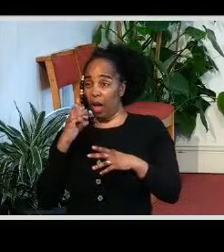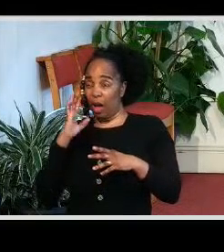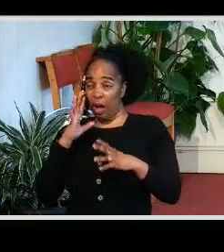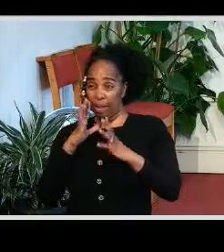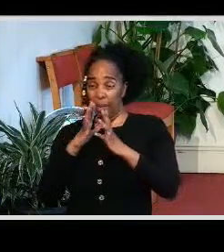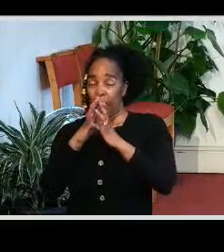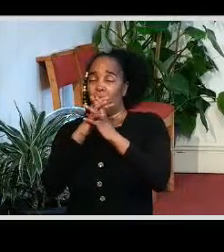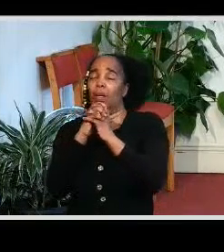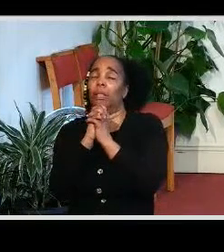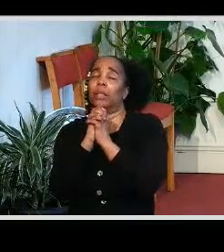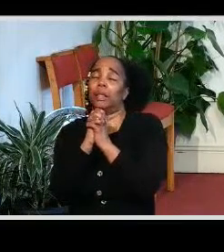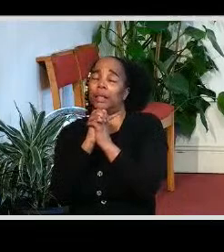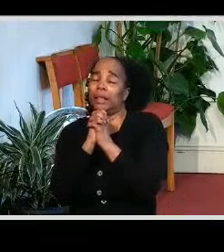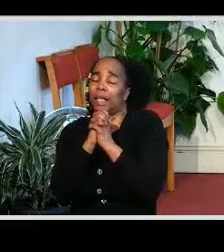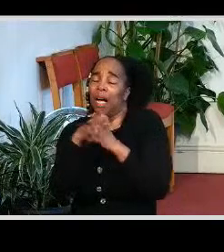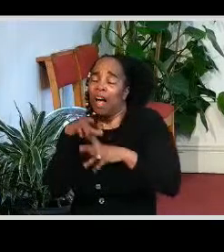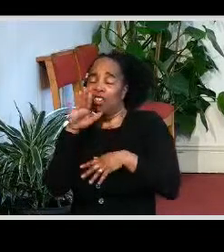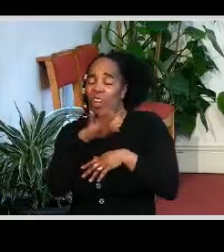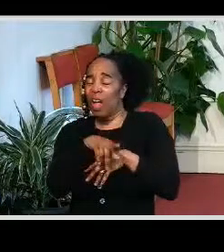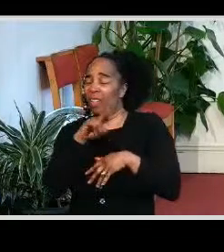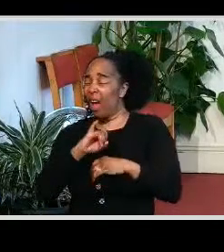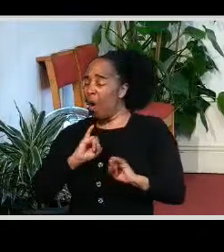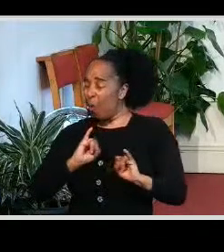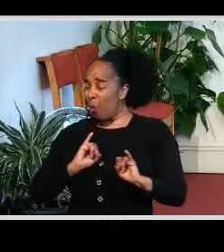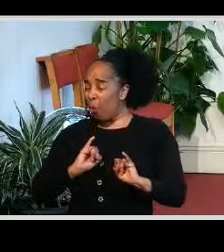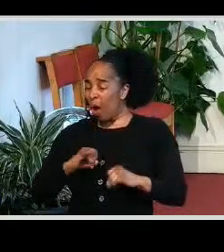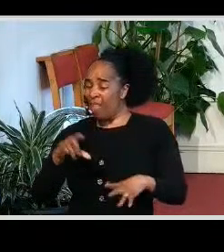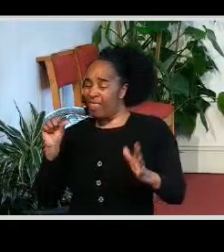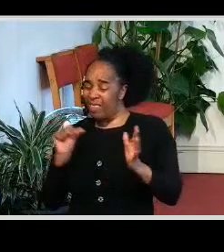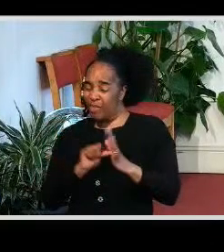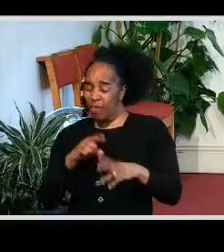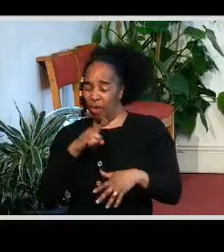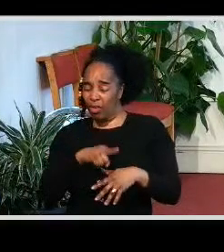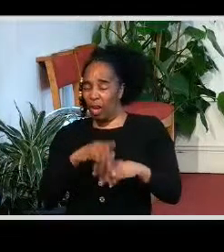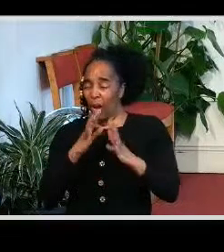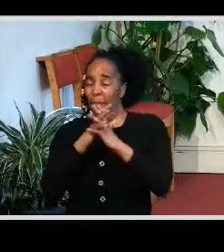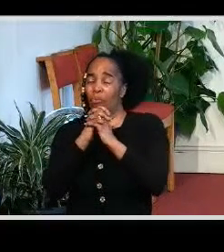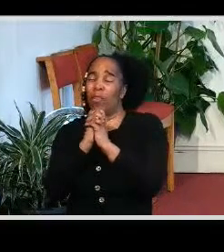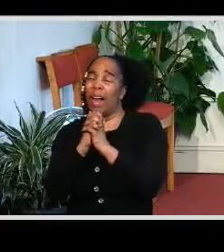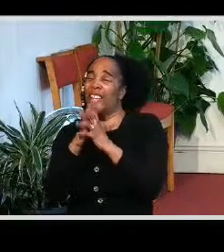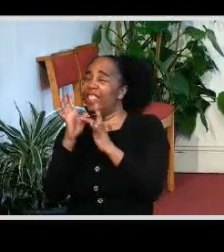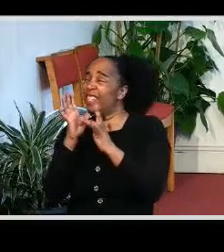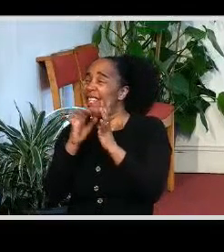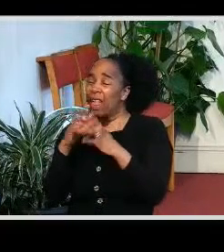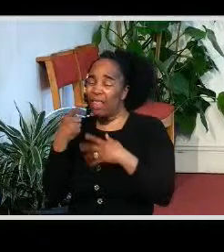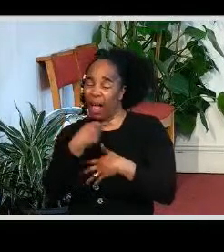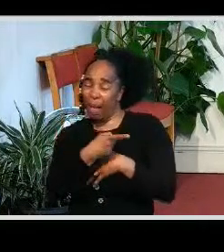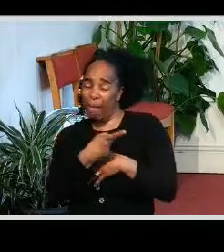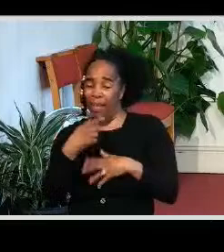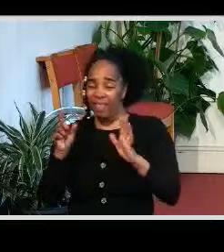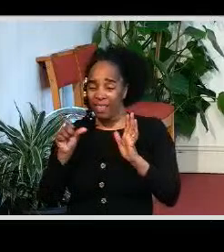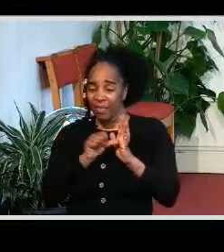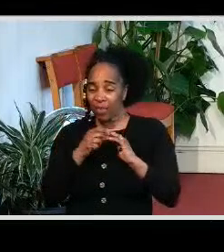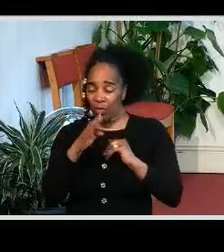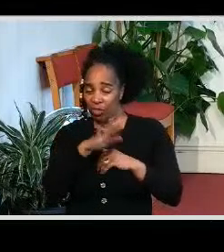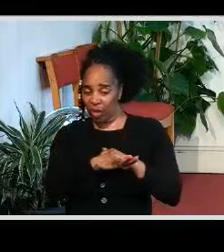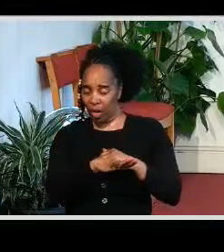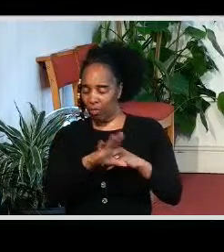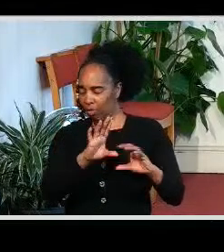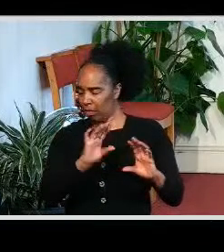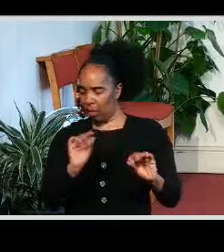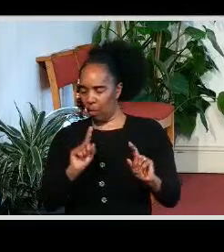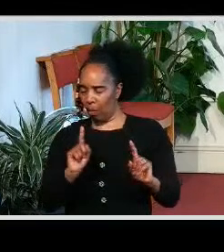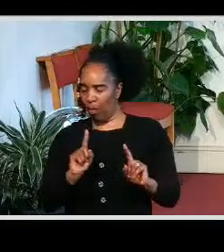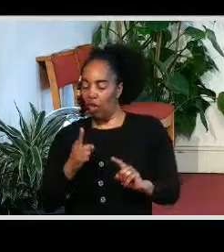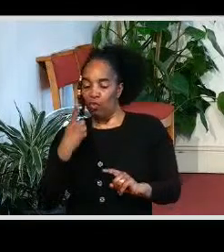about children, calling them difficult children and various other things. This is not really the method. The method is to find